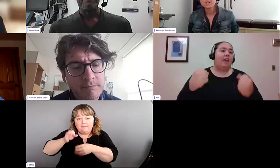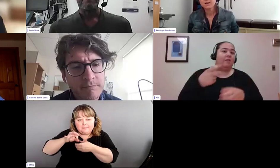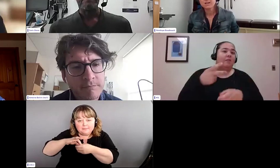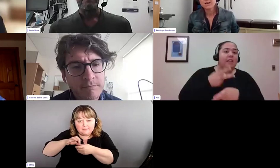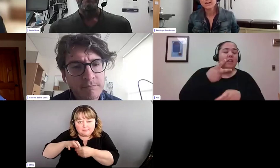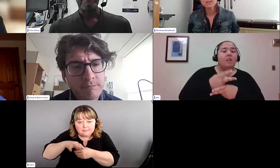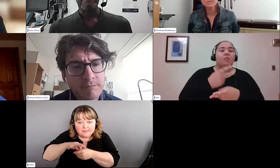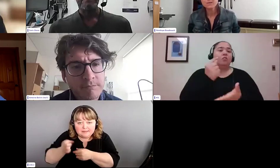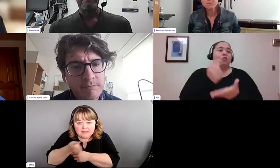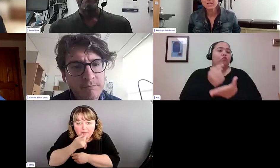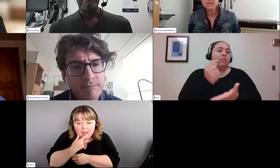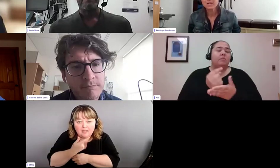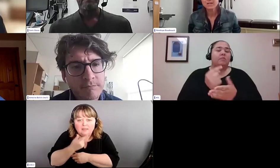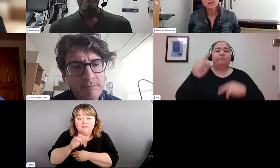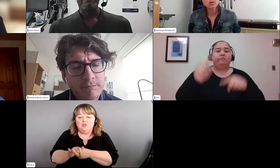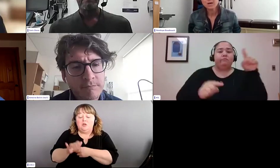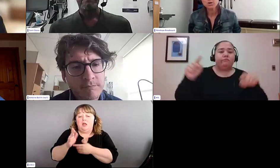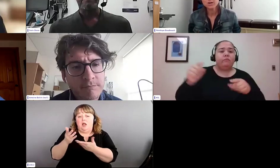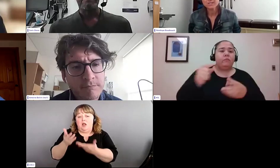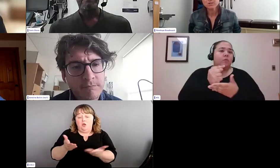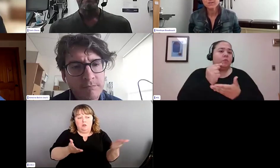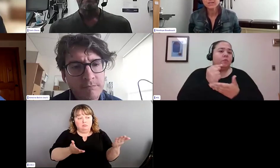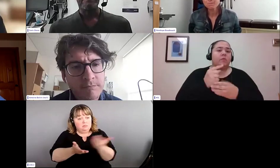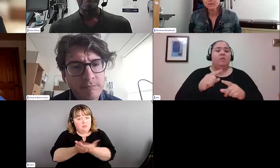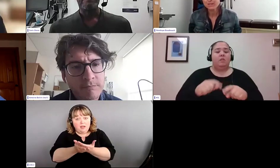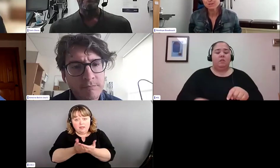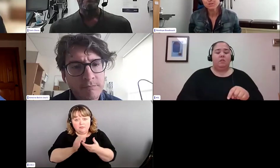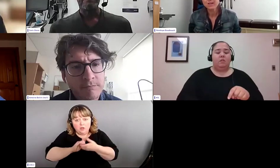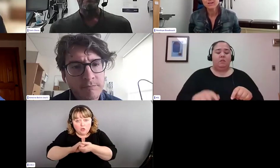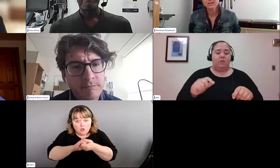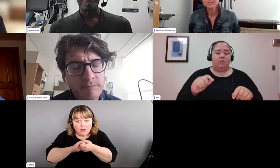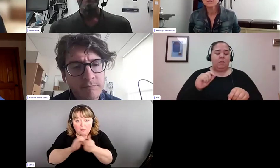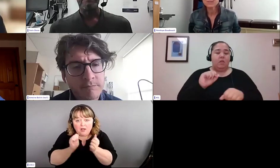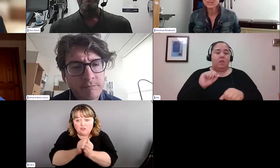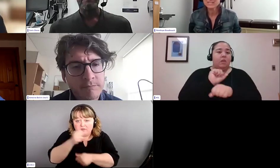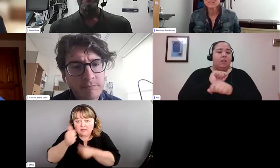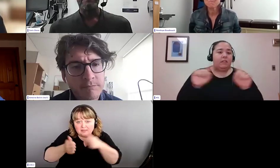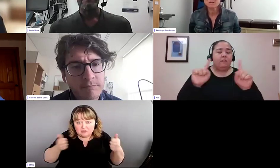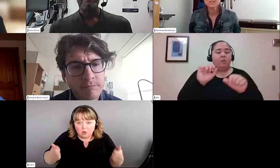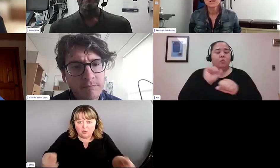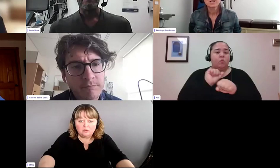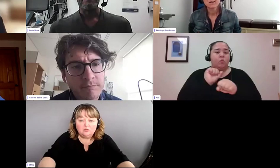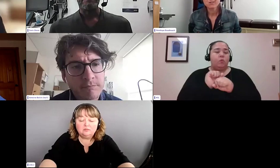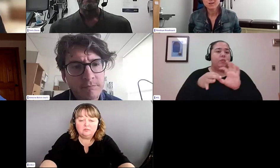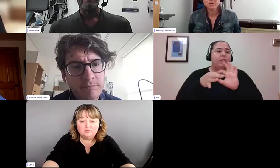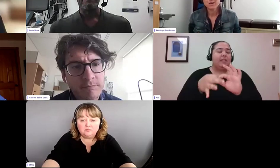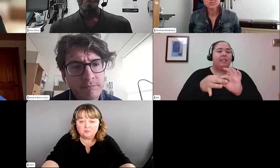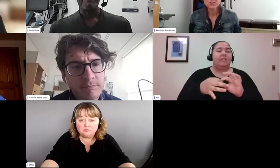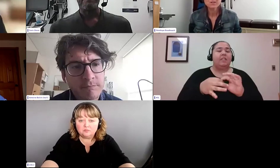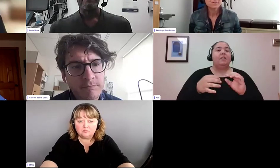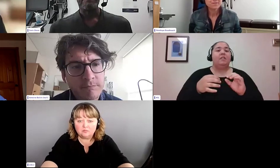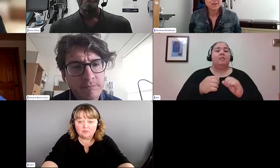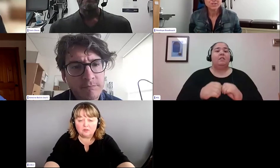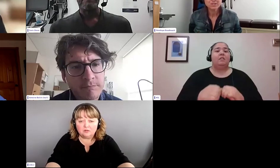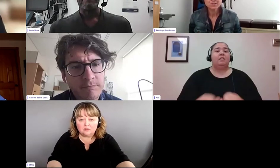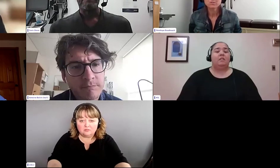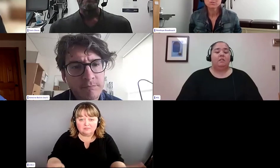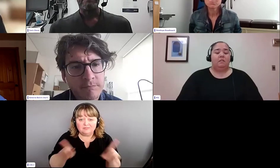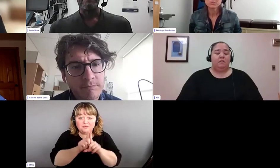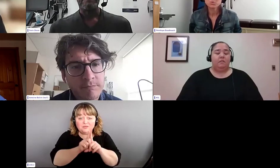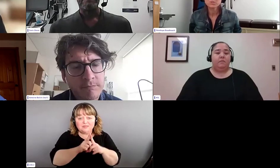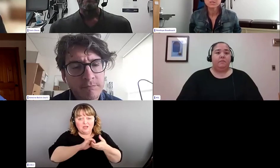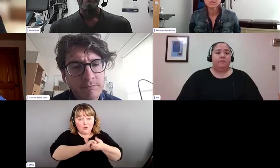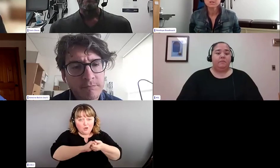treatment that is very medication-oriented, the arrival and the collaboration with the peers,